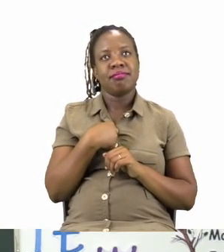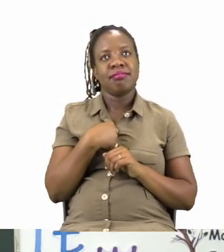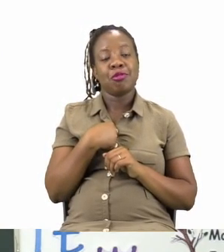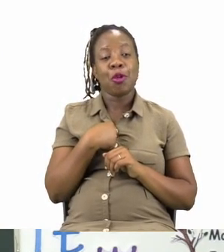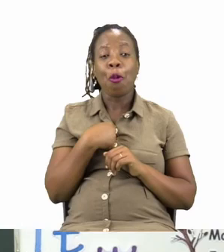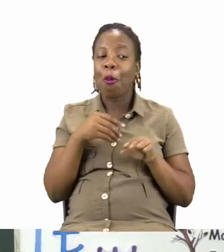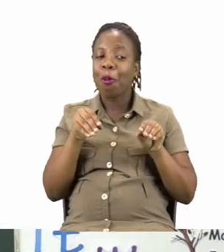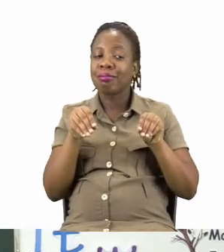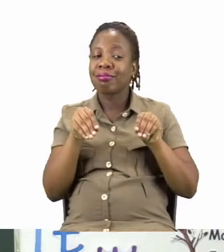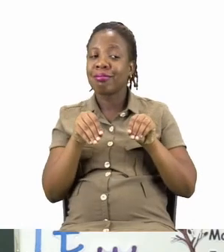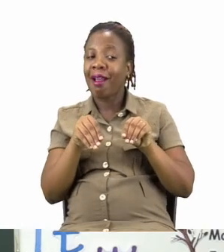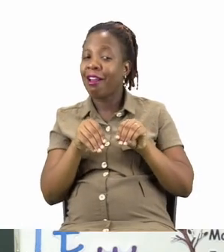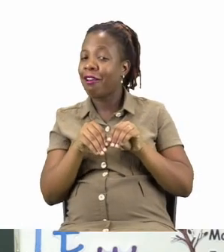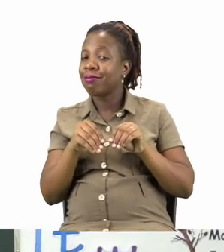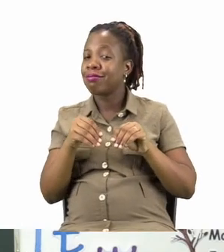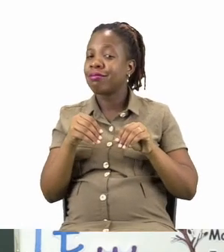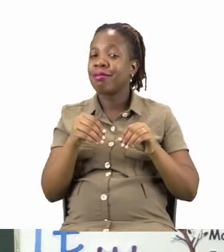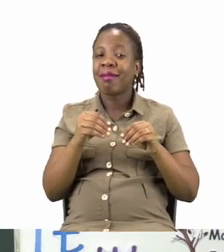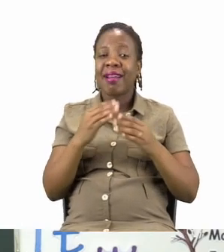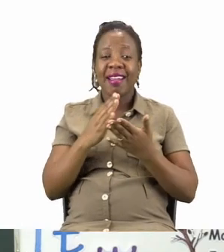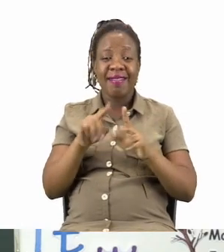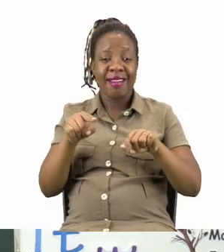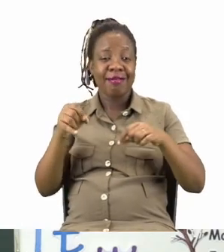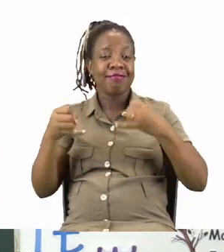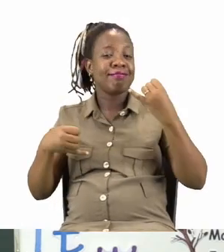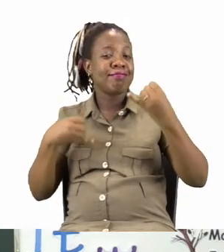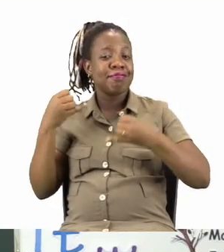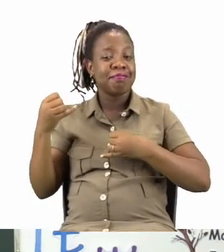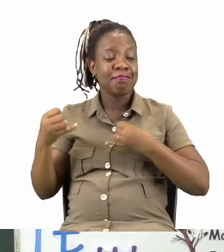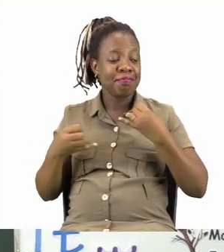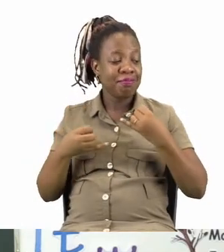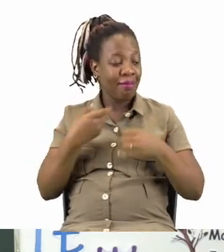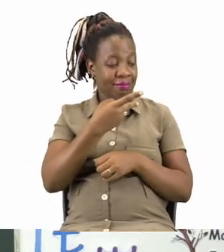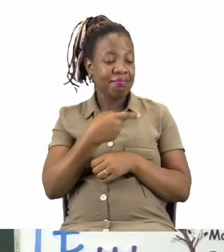fun. So from us, it is